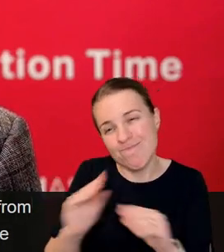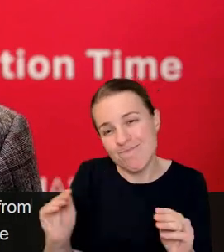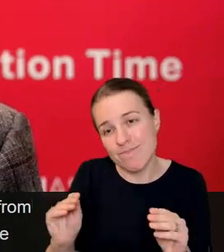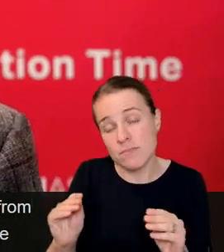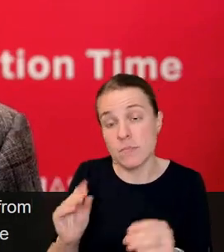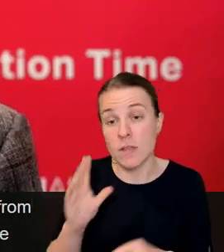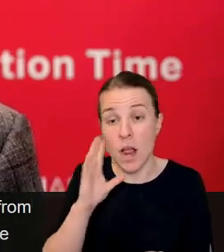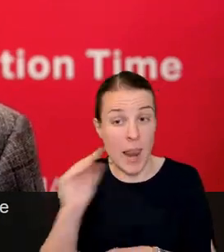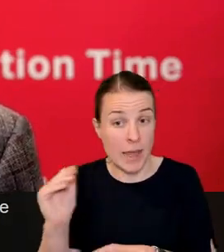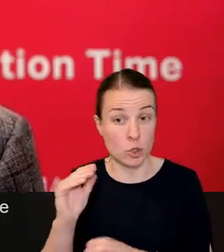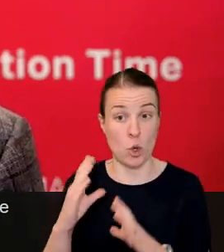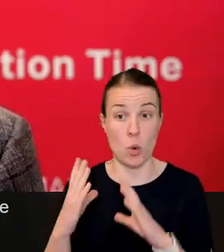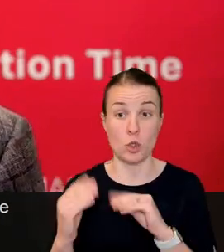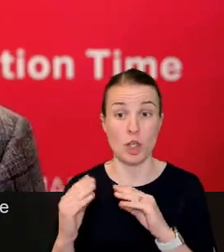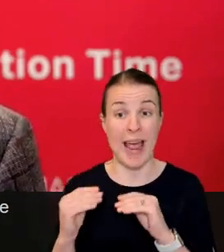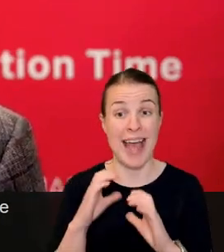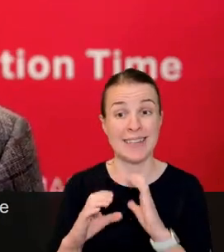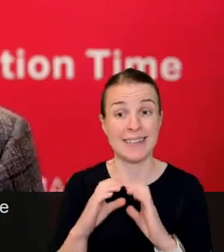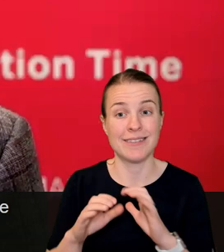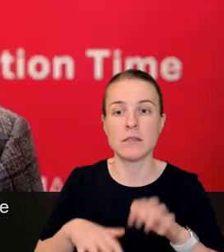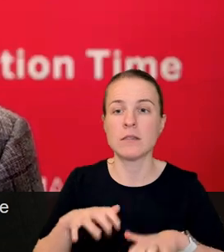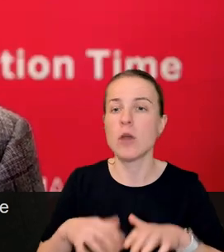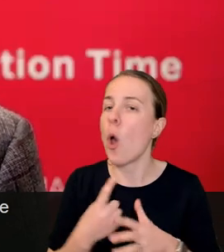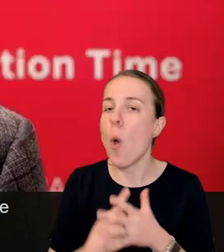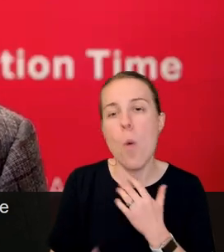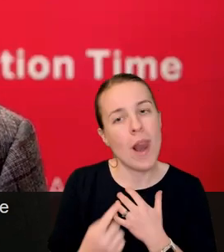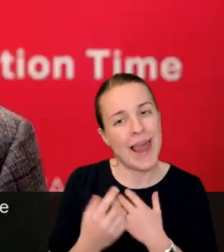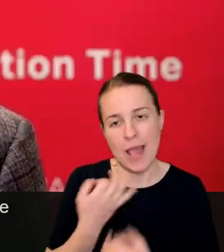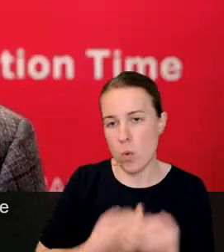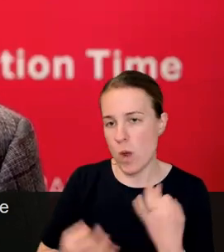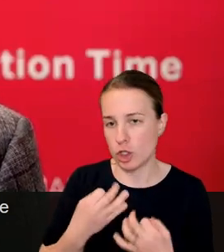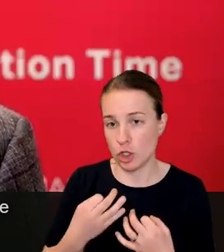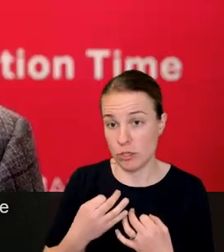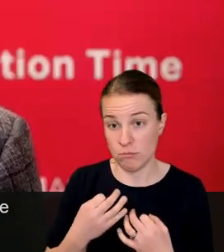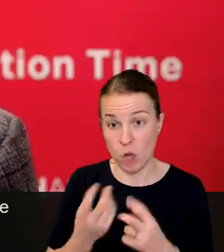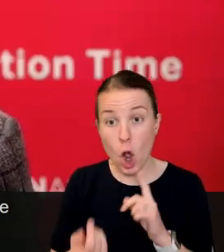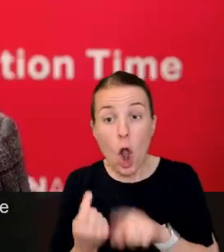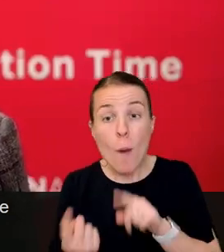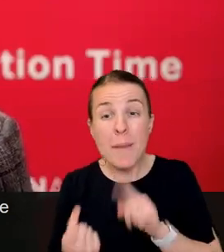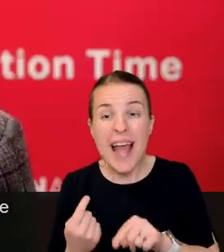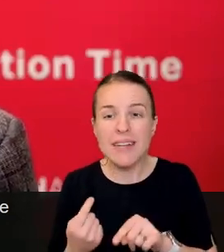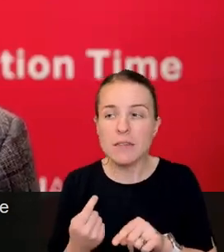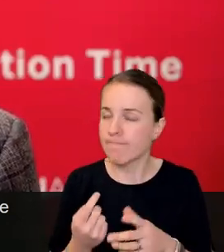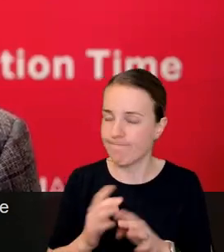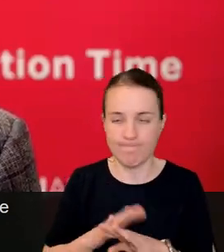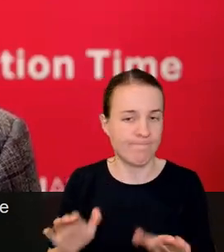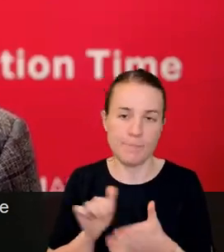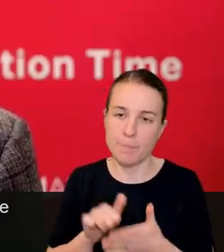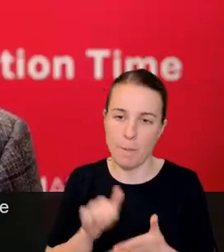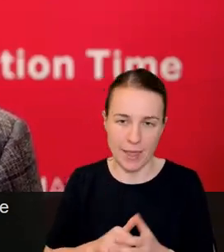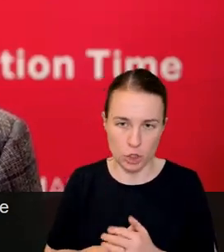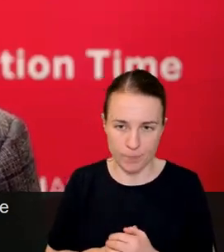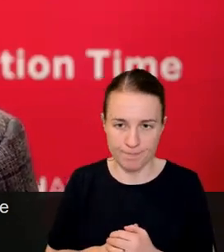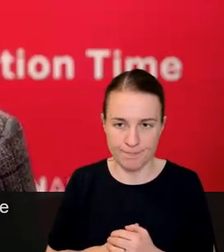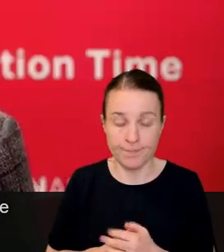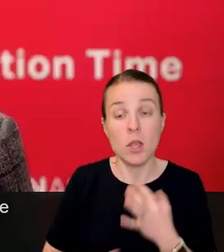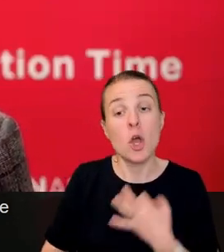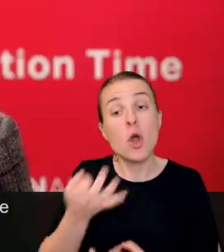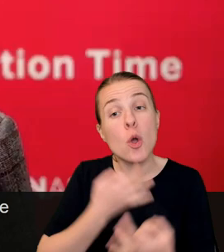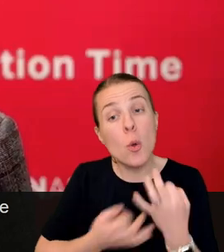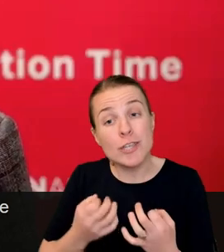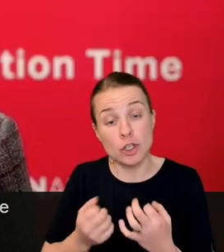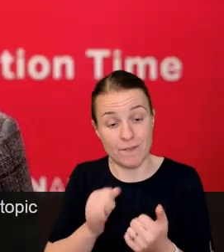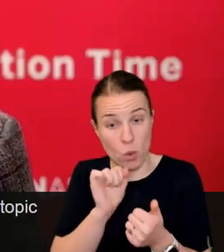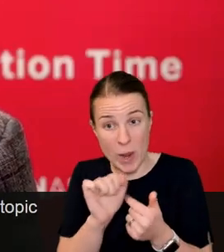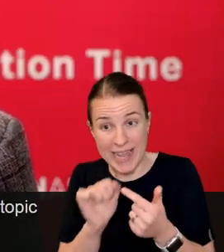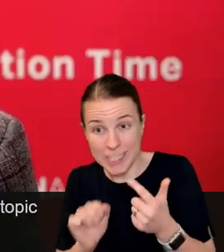for questions only. Comments will not be published. Questions for each topic will be published at the start